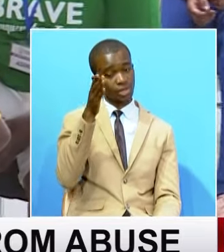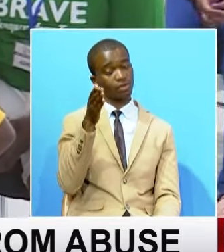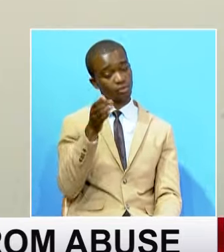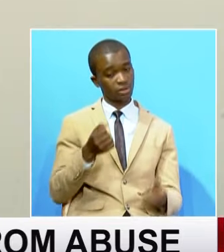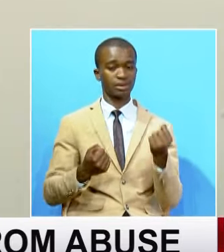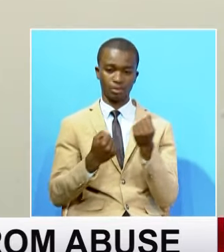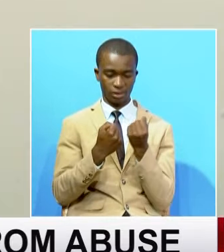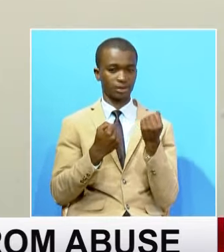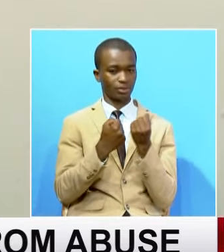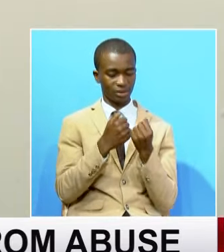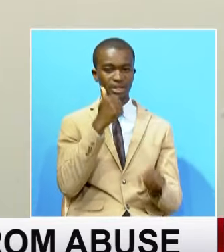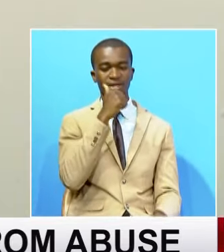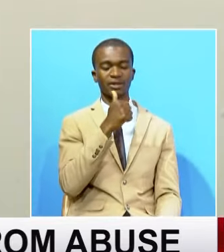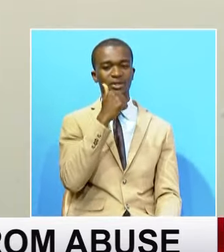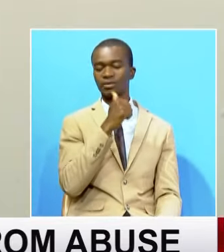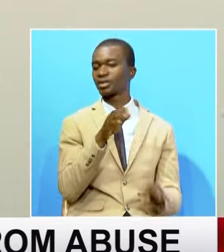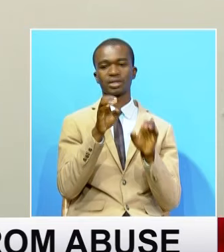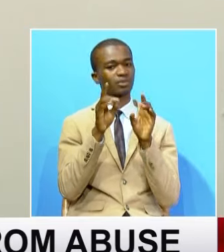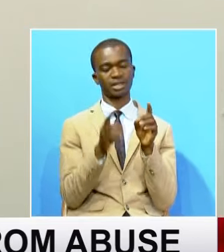involvement of all stakeholders.